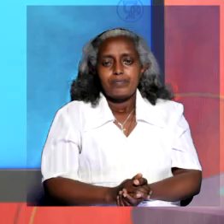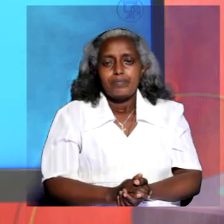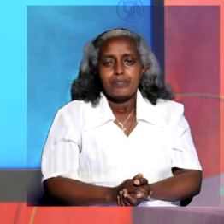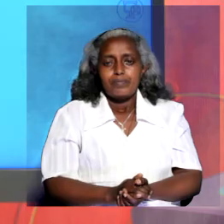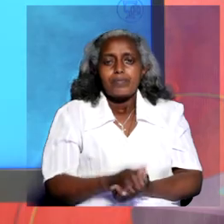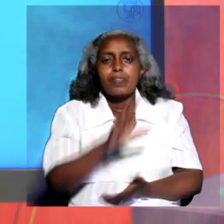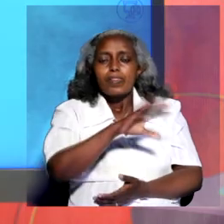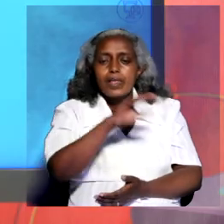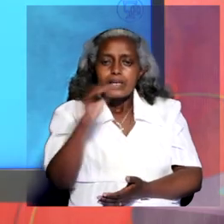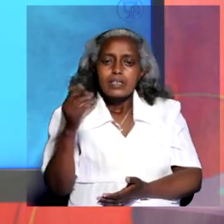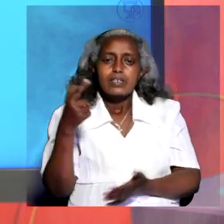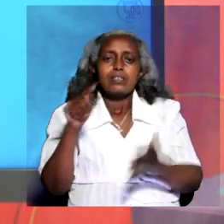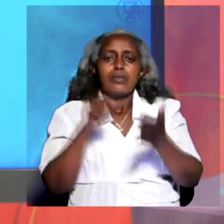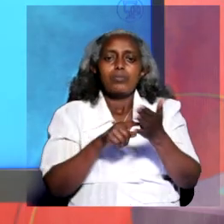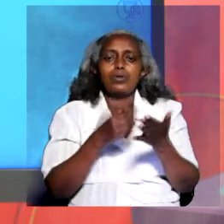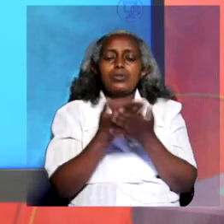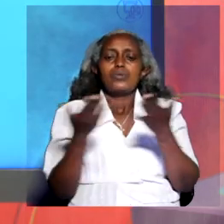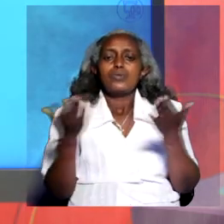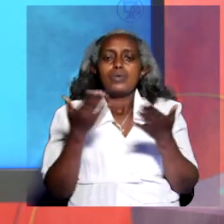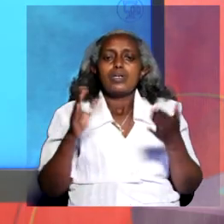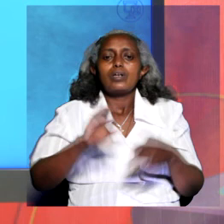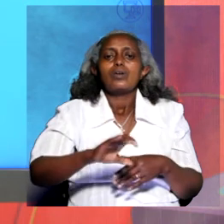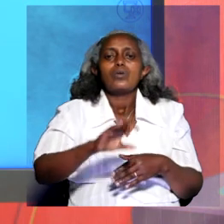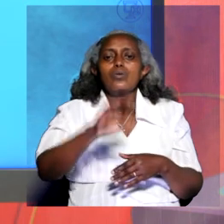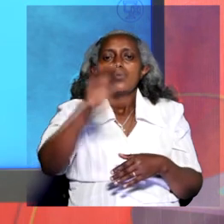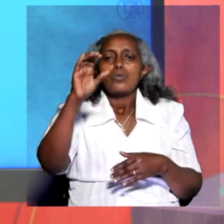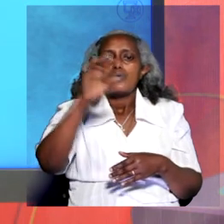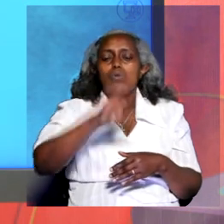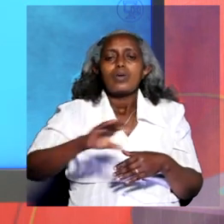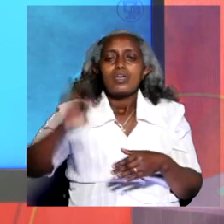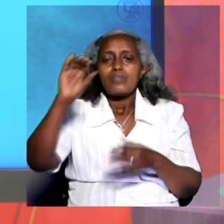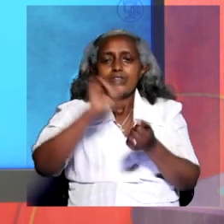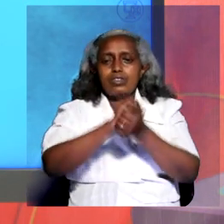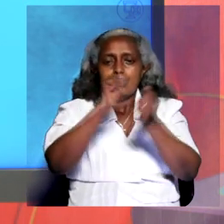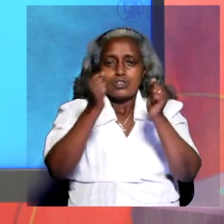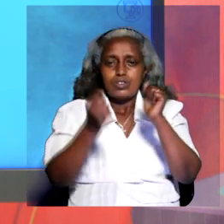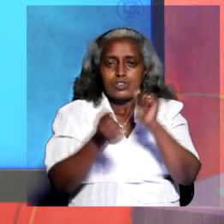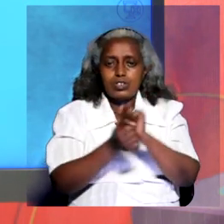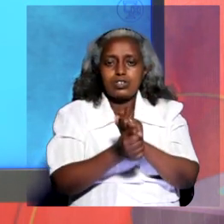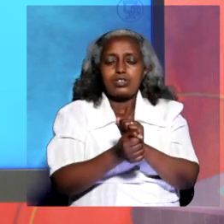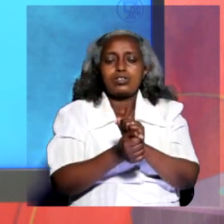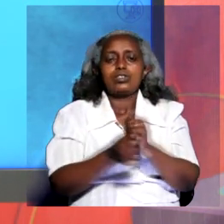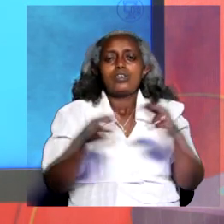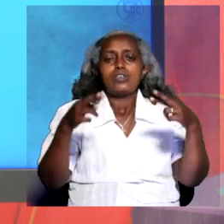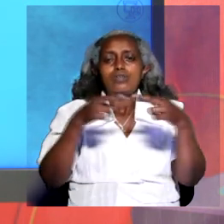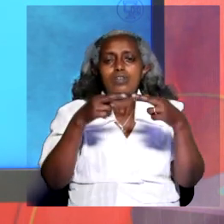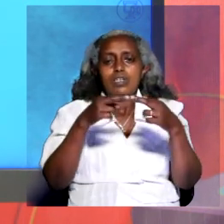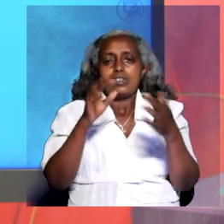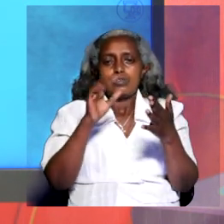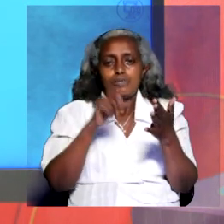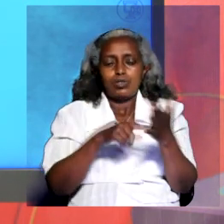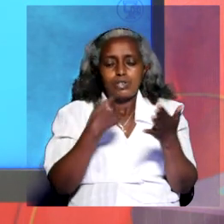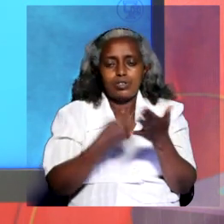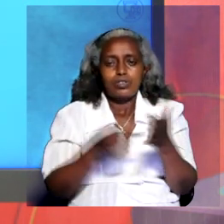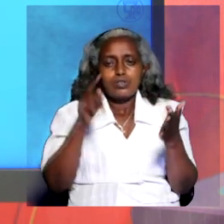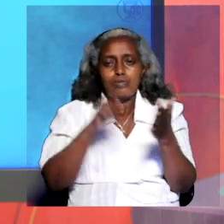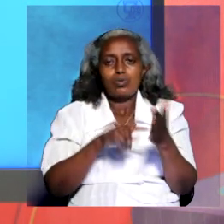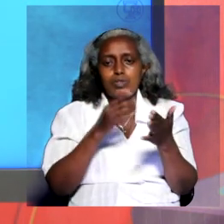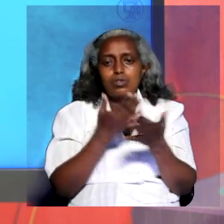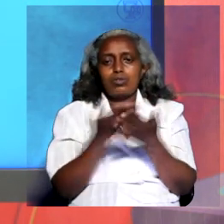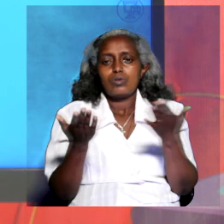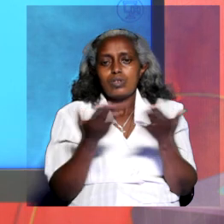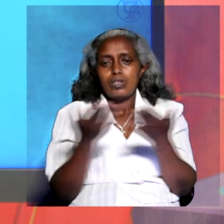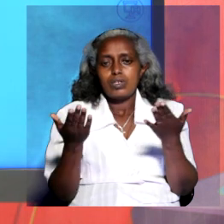And the point where concavity changes, we call it inflection point. This point is a point